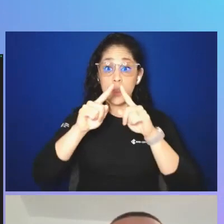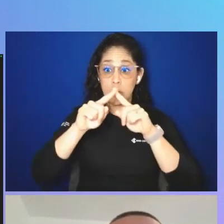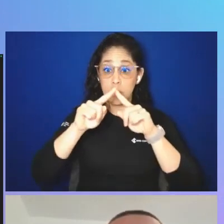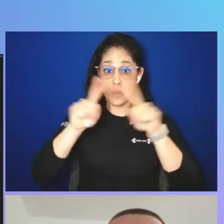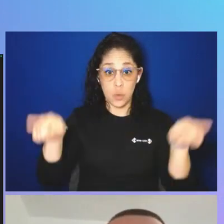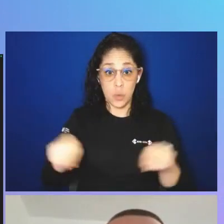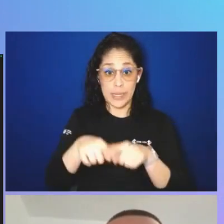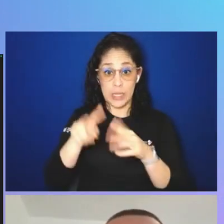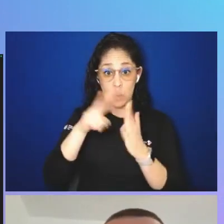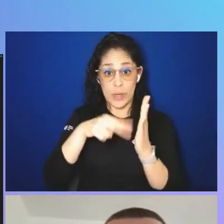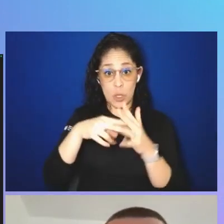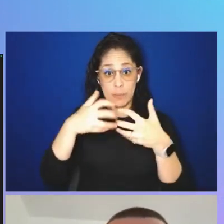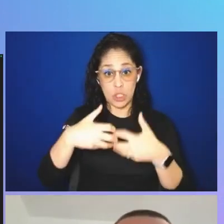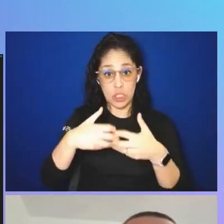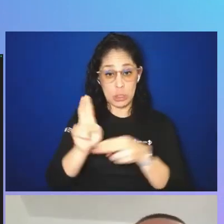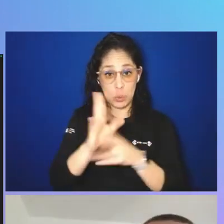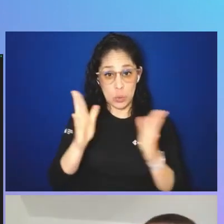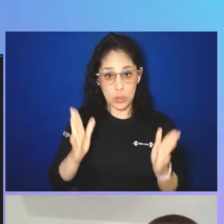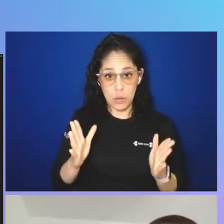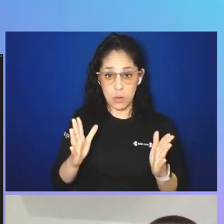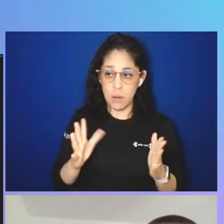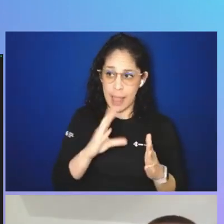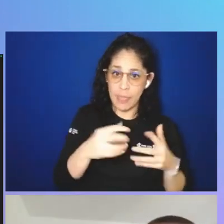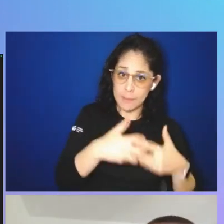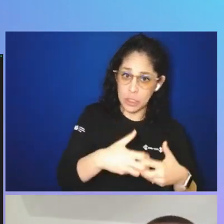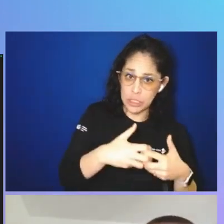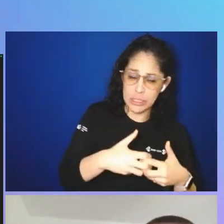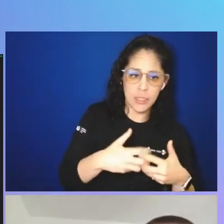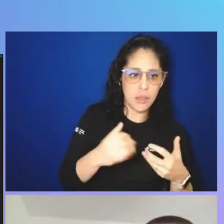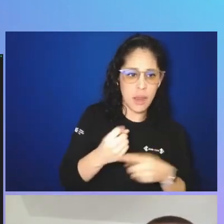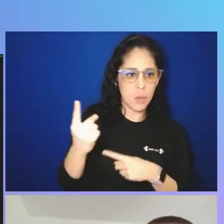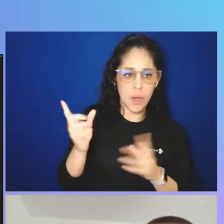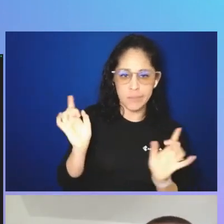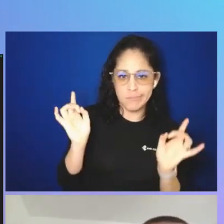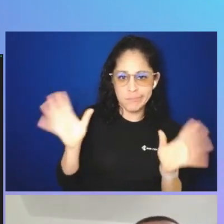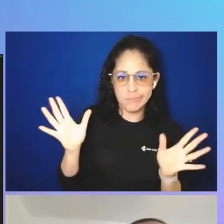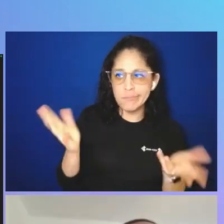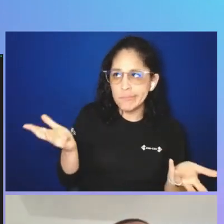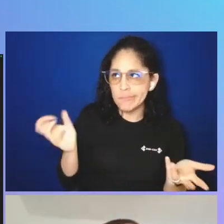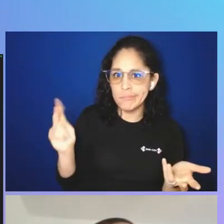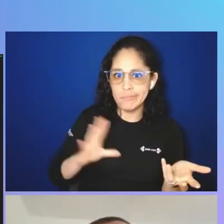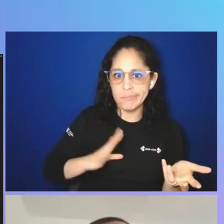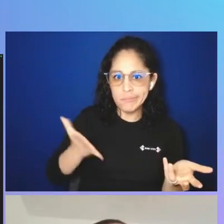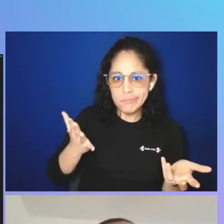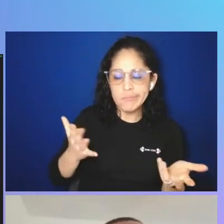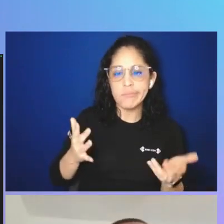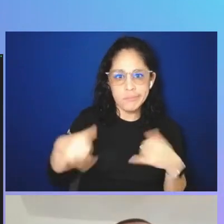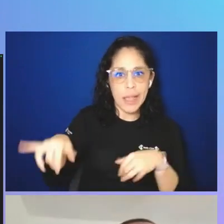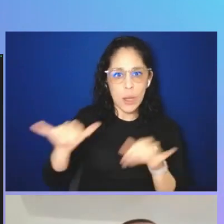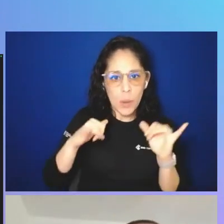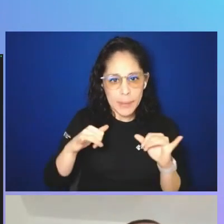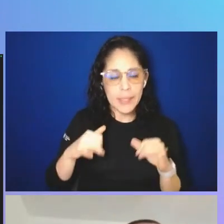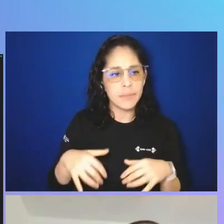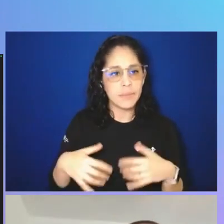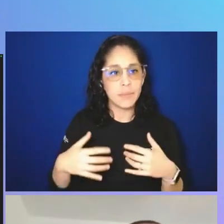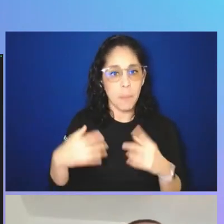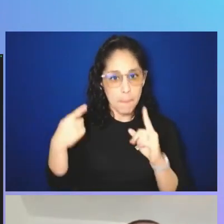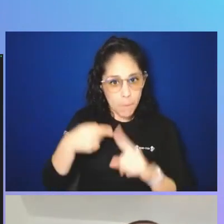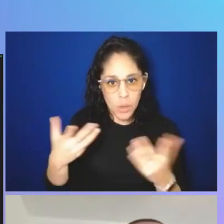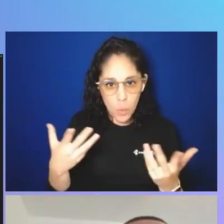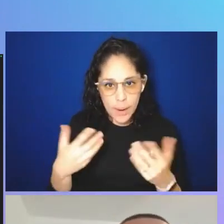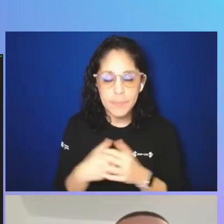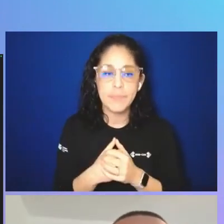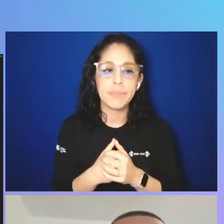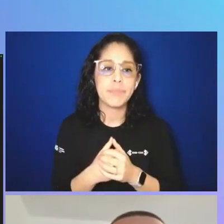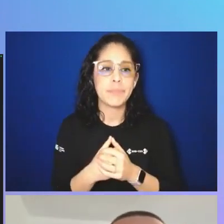non-users. Everyone is rickrolled equitably. What's the lesson here? Well, the lesson is